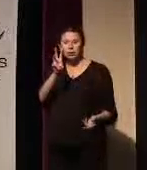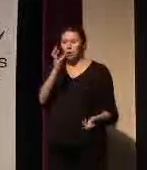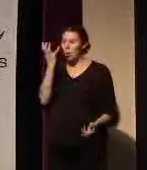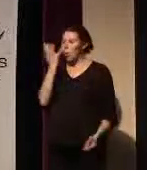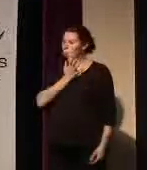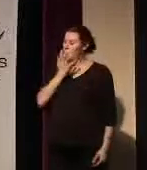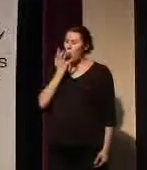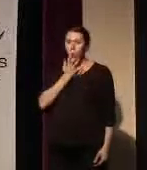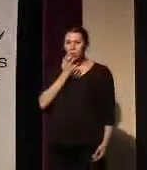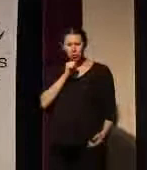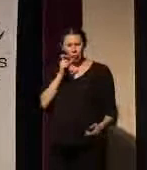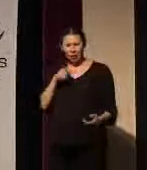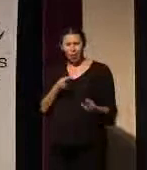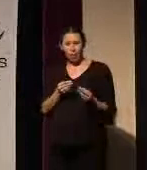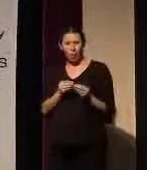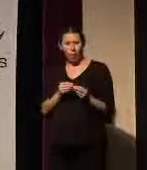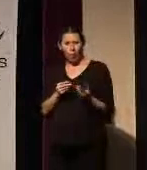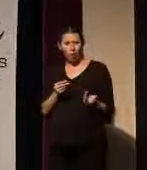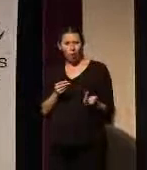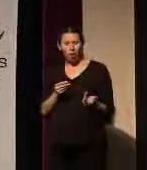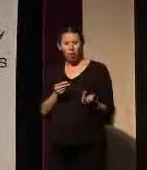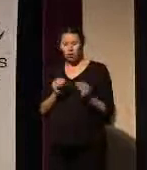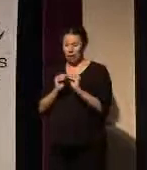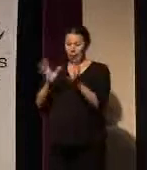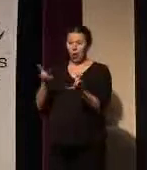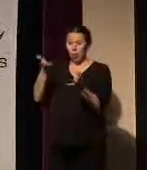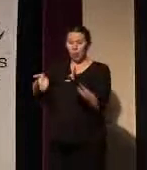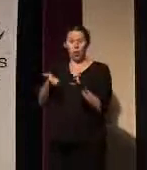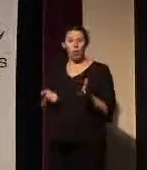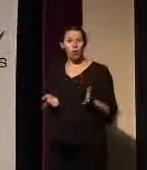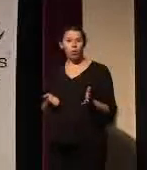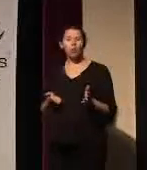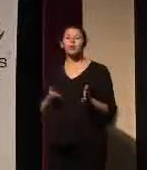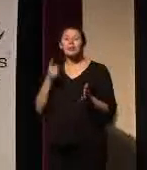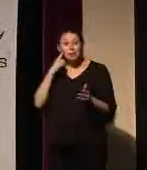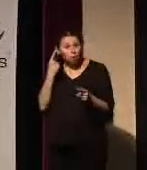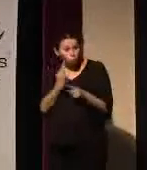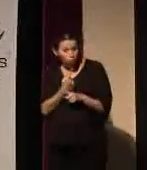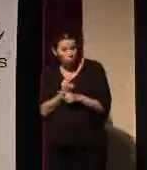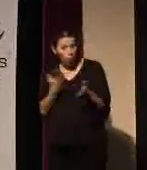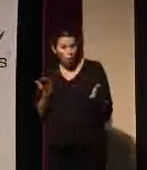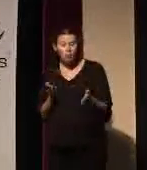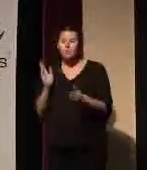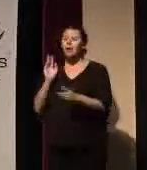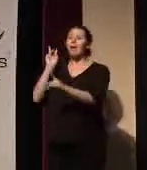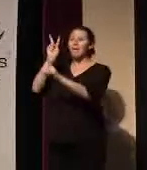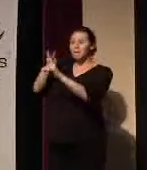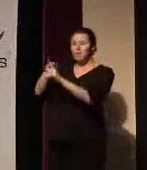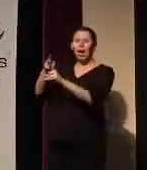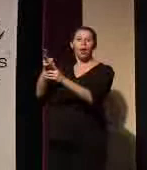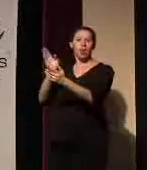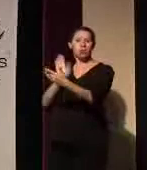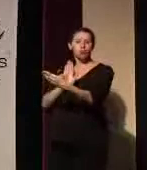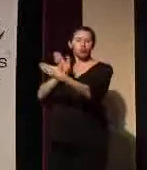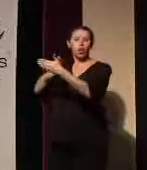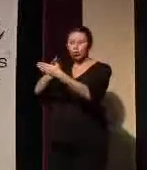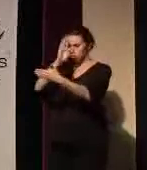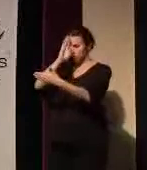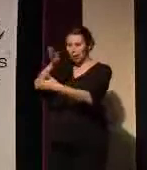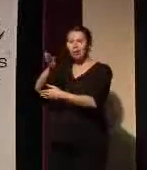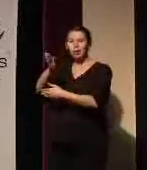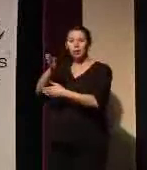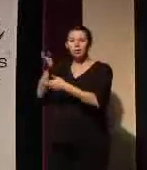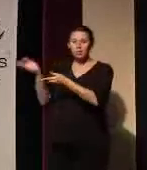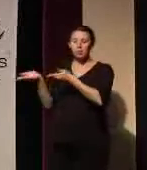do you need? Okay, so I think the appropriate thing in this case would have been to file charges directly, take the matter to a preliminary hearing,